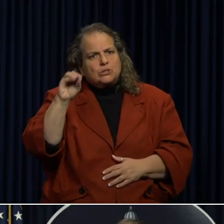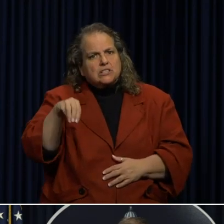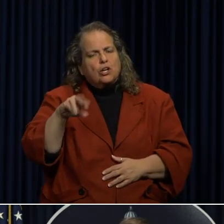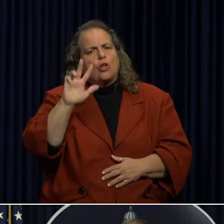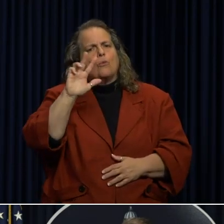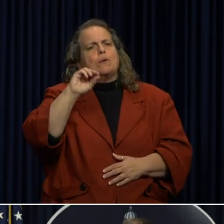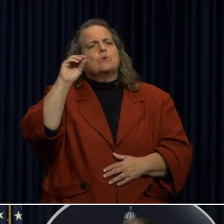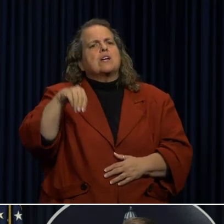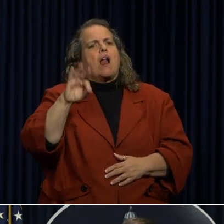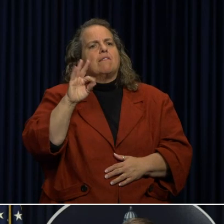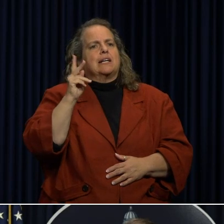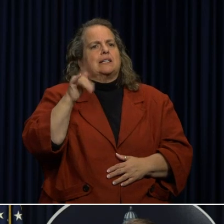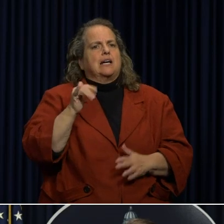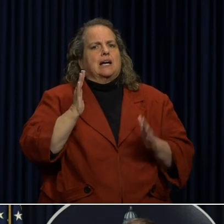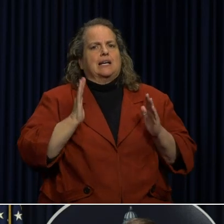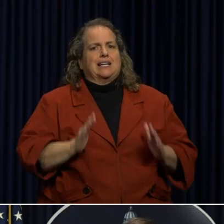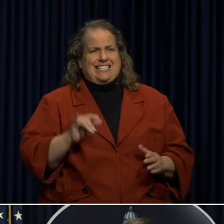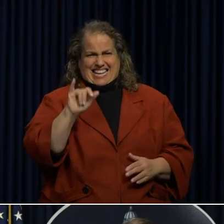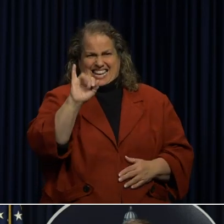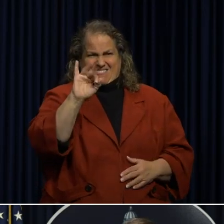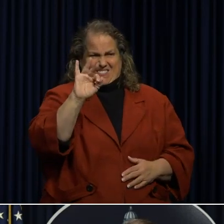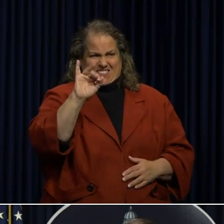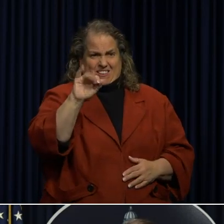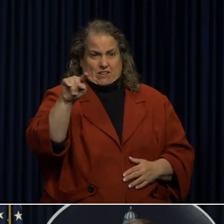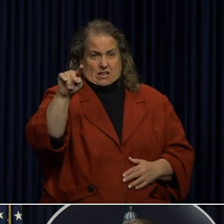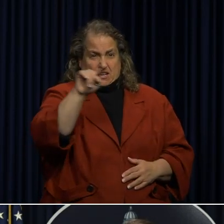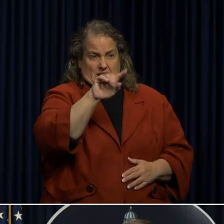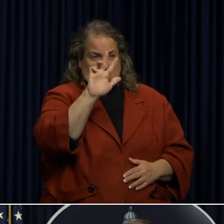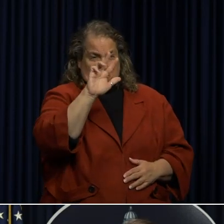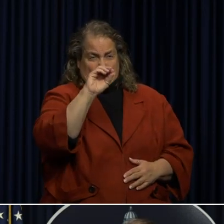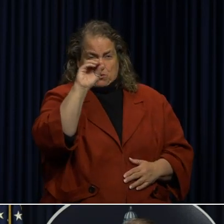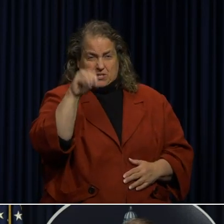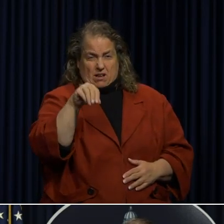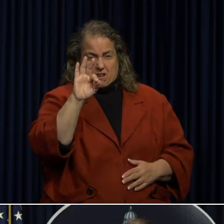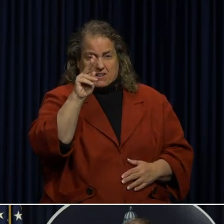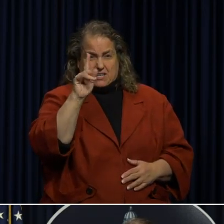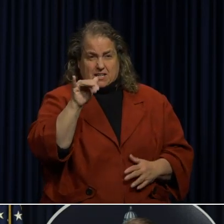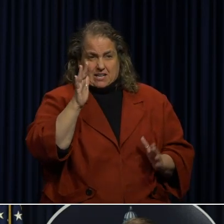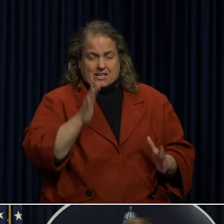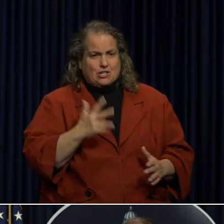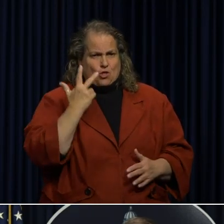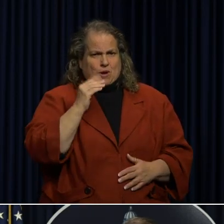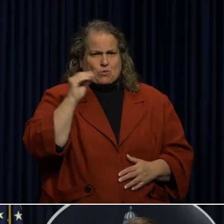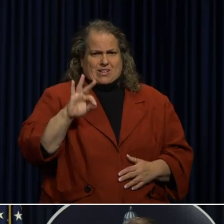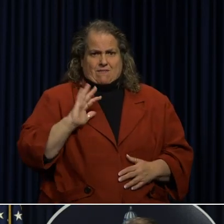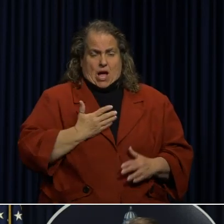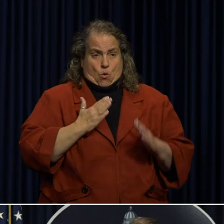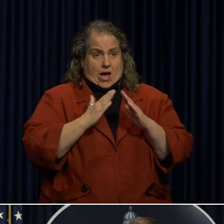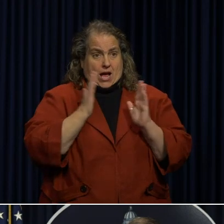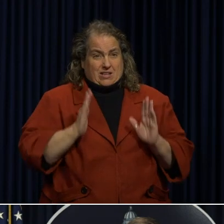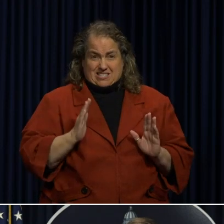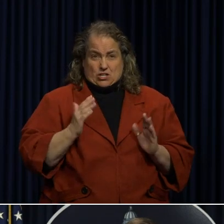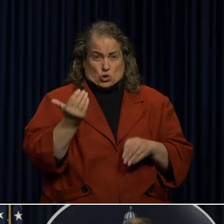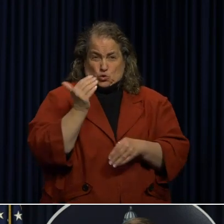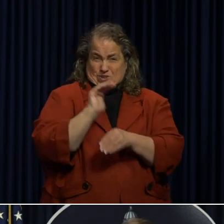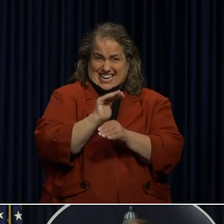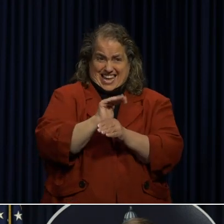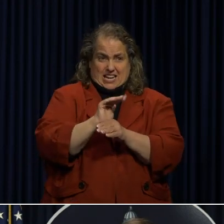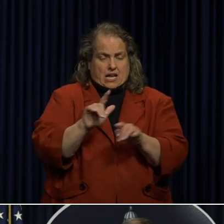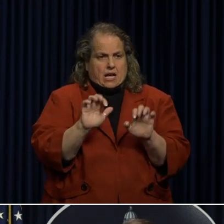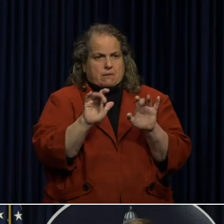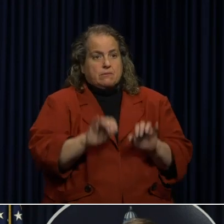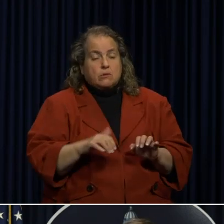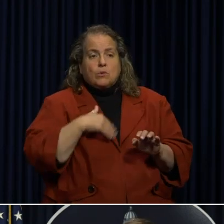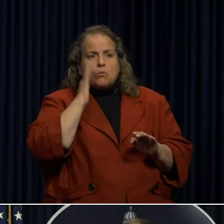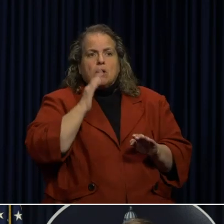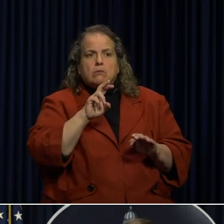of Kentucky, 3% of our households, 3% went on tonight, filled out their census, we'd be in the